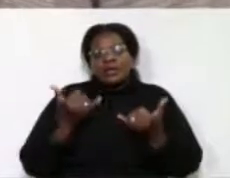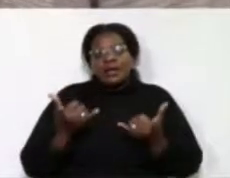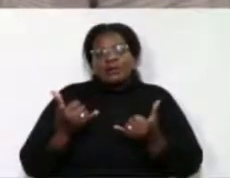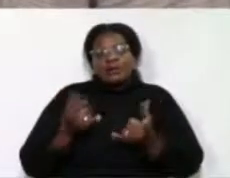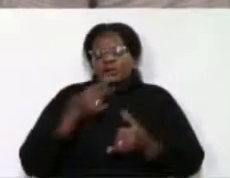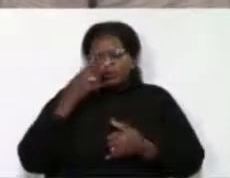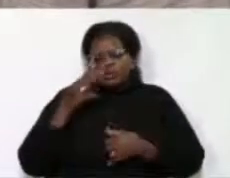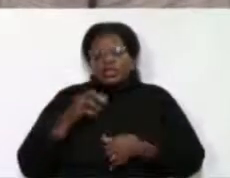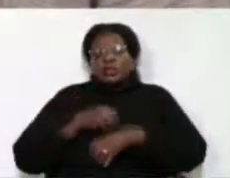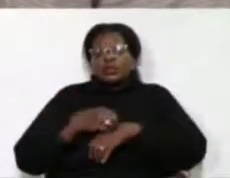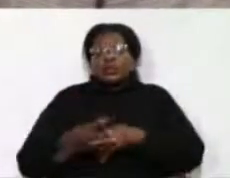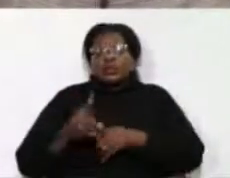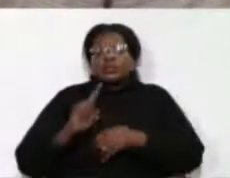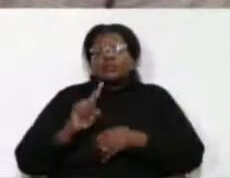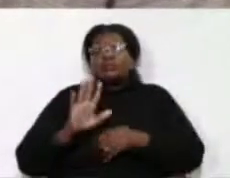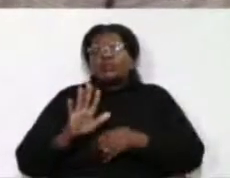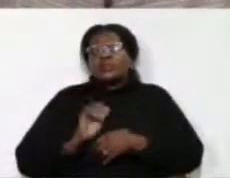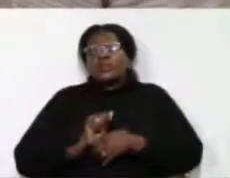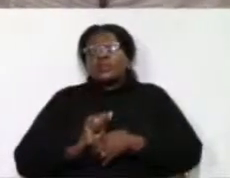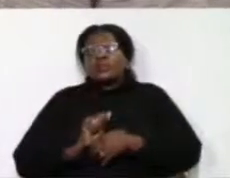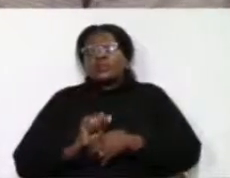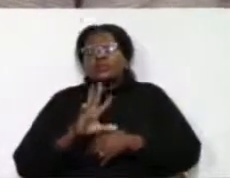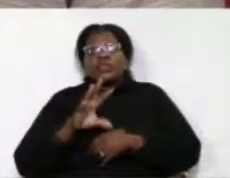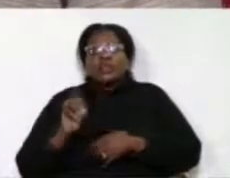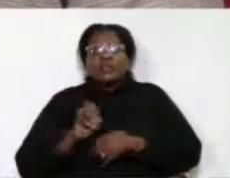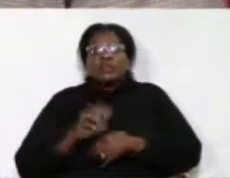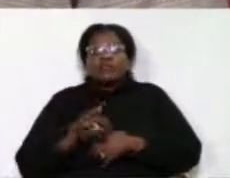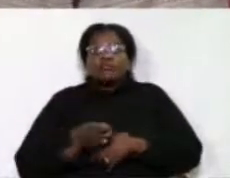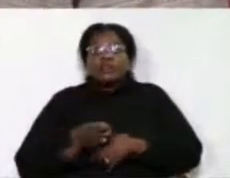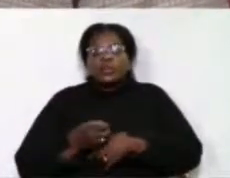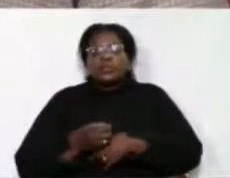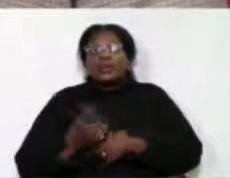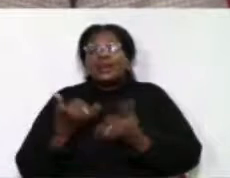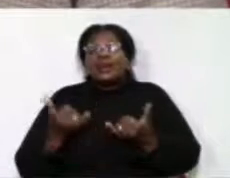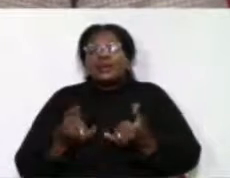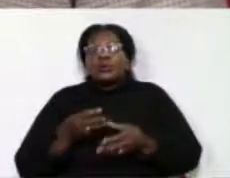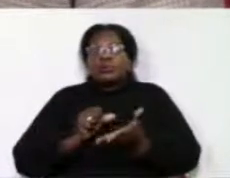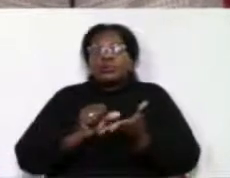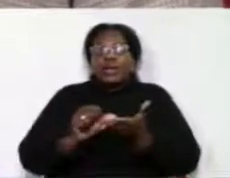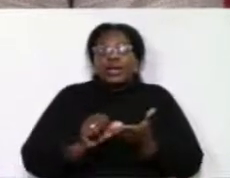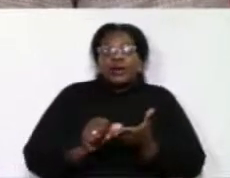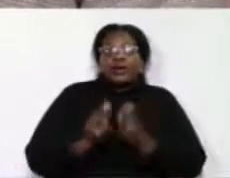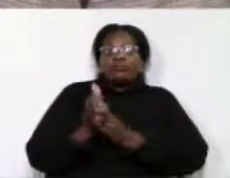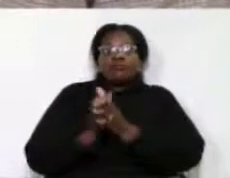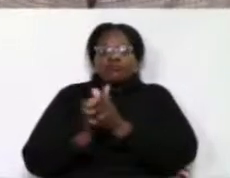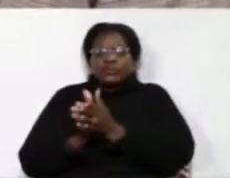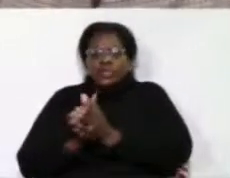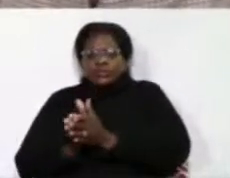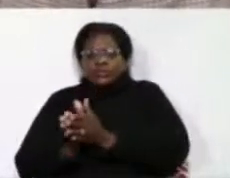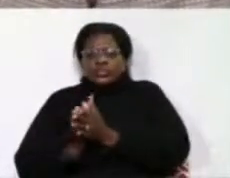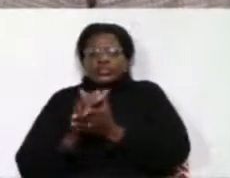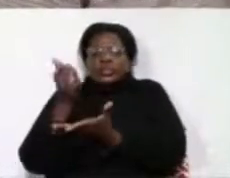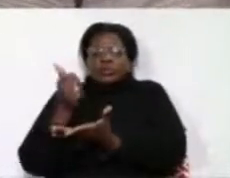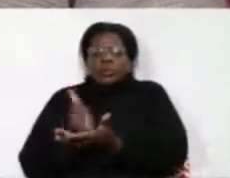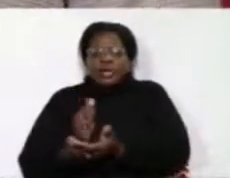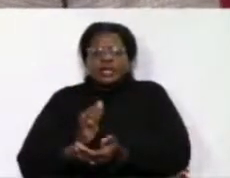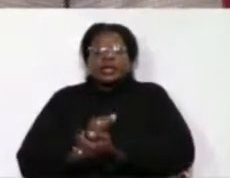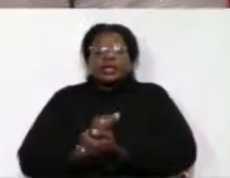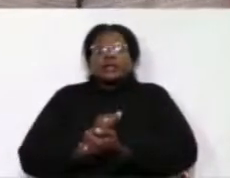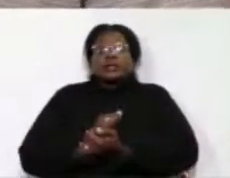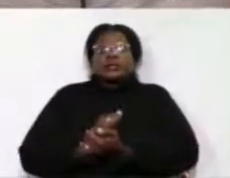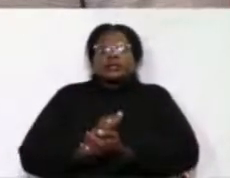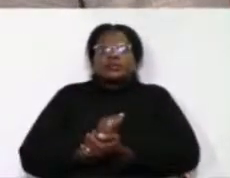down to 100,000. So you had to pay some interest. That's why it's in brackets, because it's gone out. But you